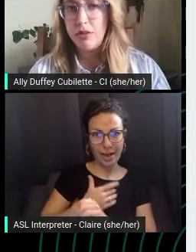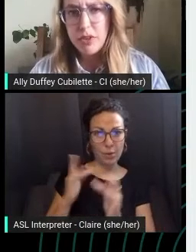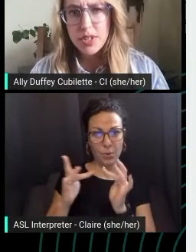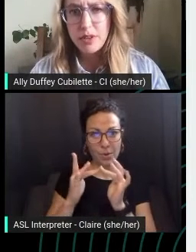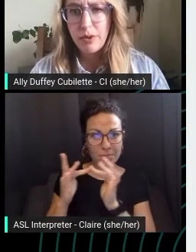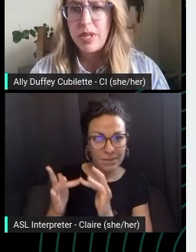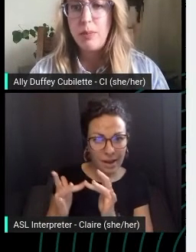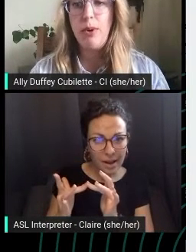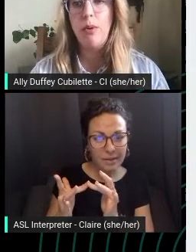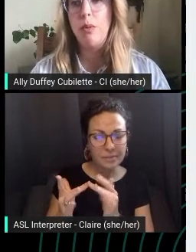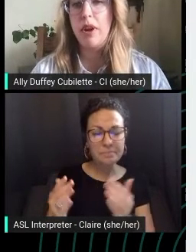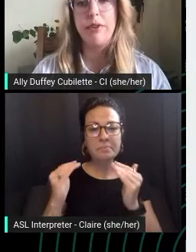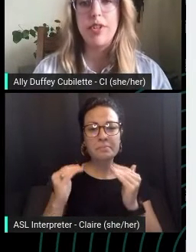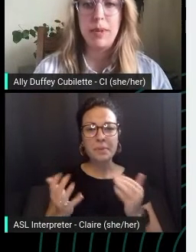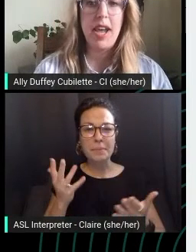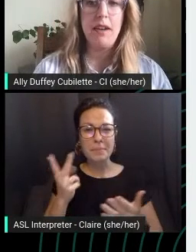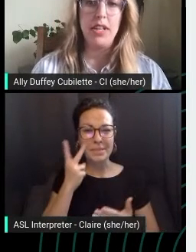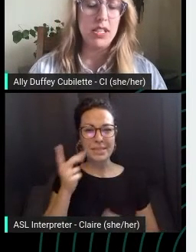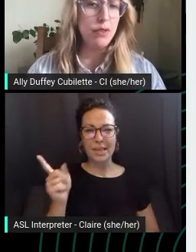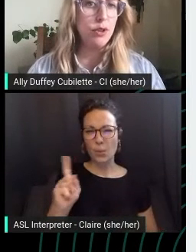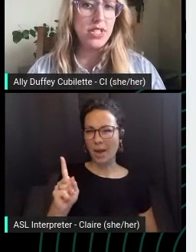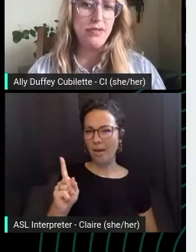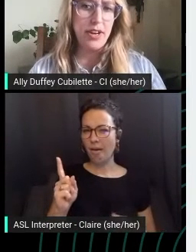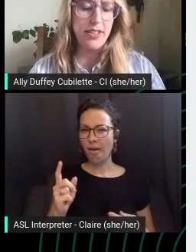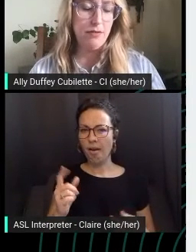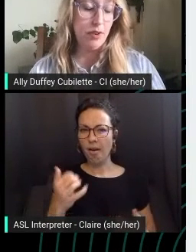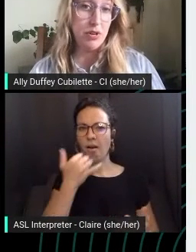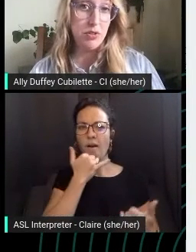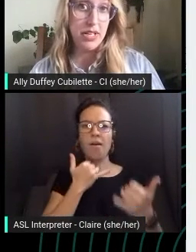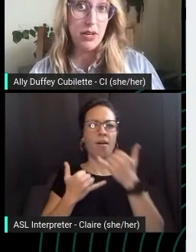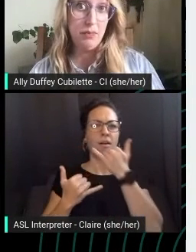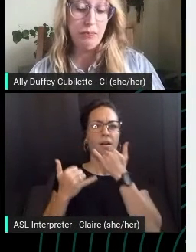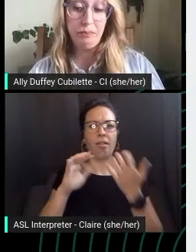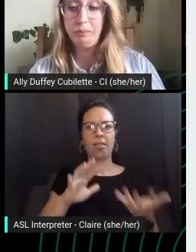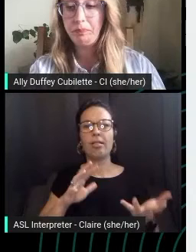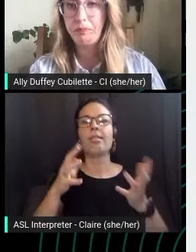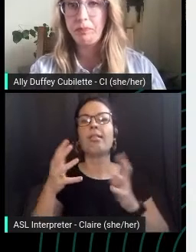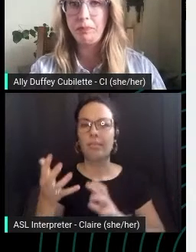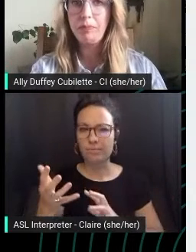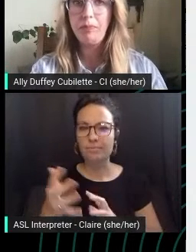be confusing for people, where folks may be having difficulty finding the information they need.